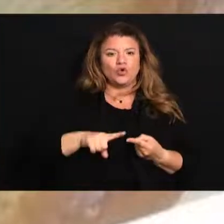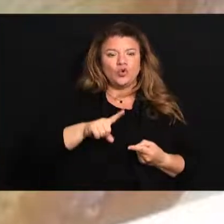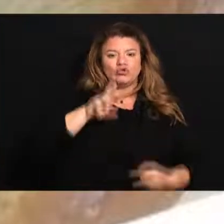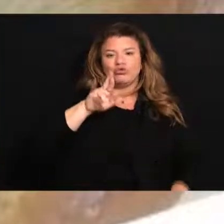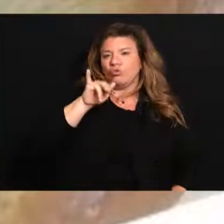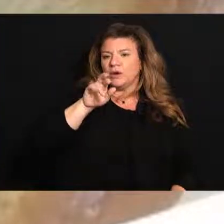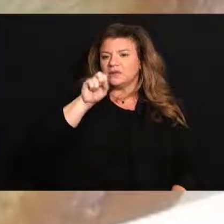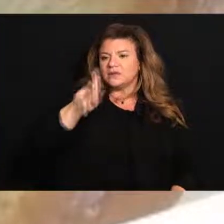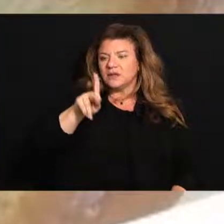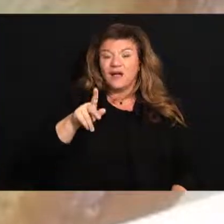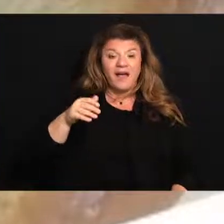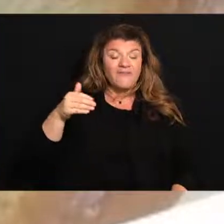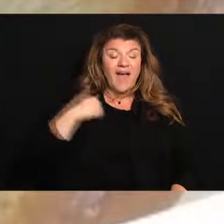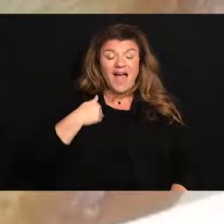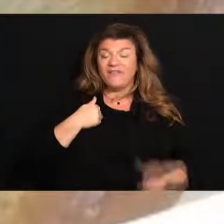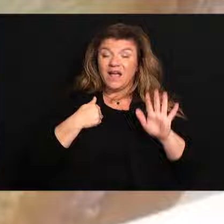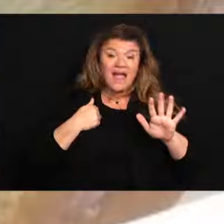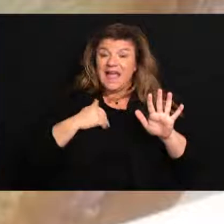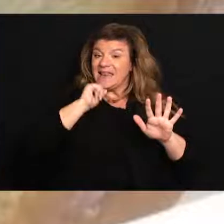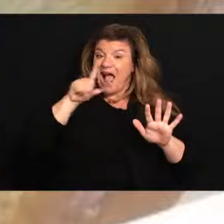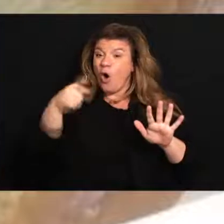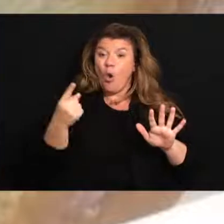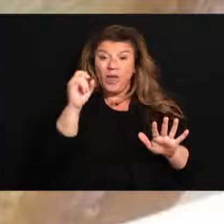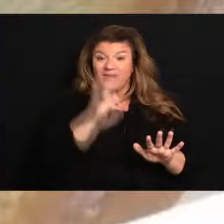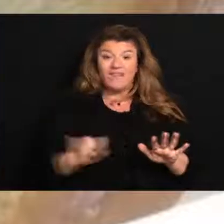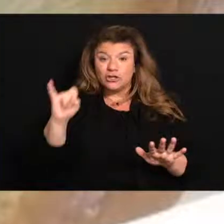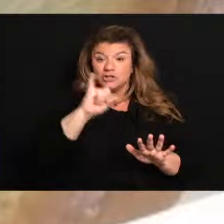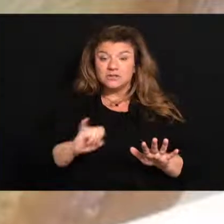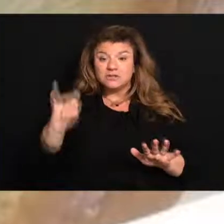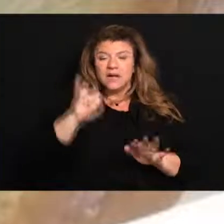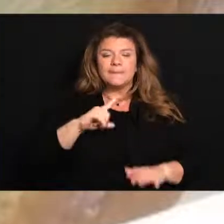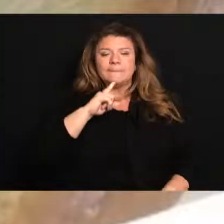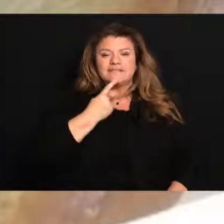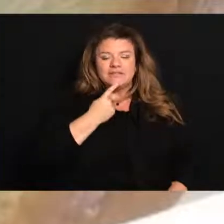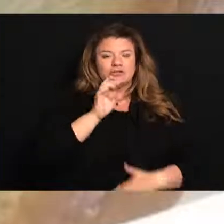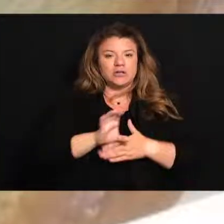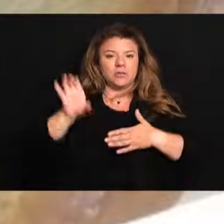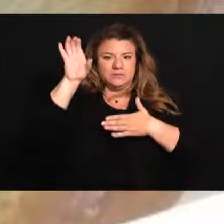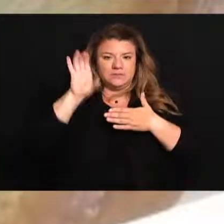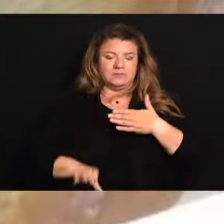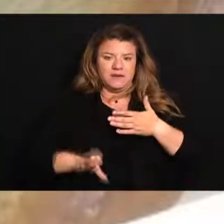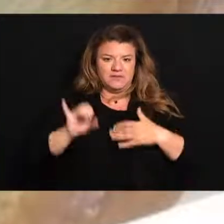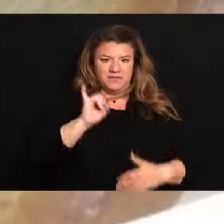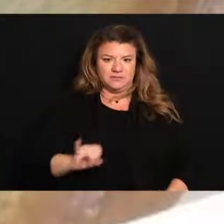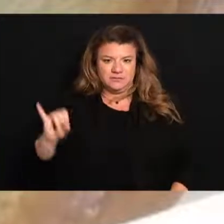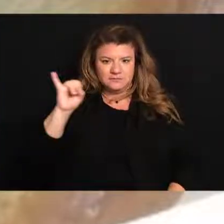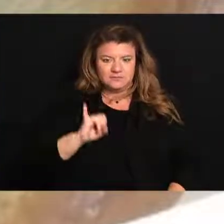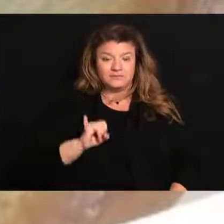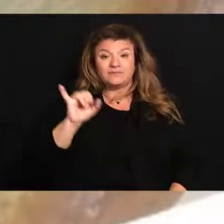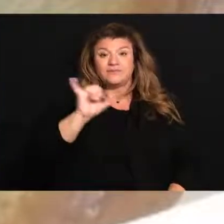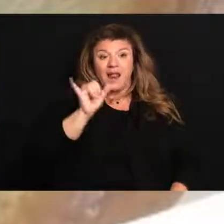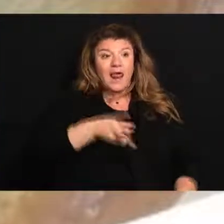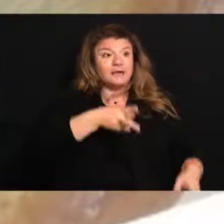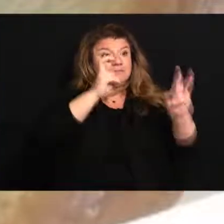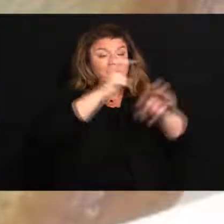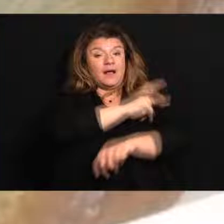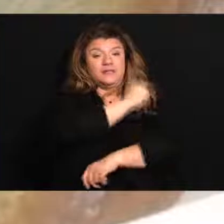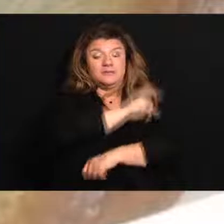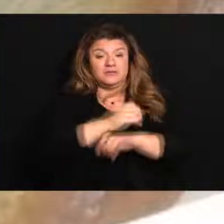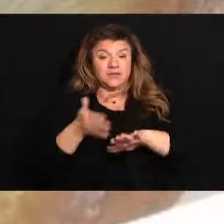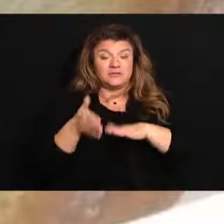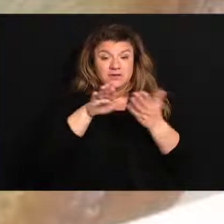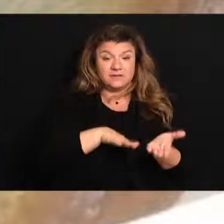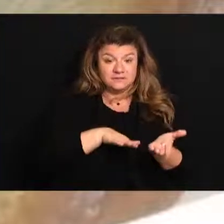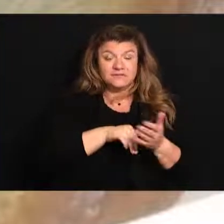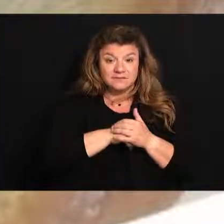having not only infection, but serious consequences of infection, like hospitalizations or death.